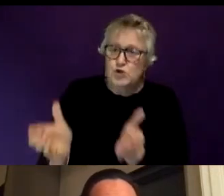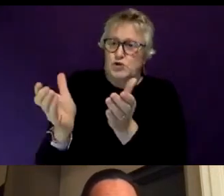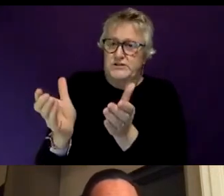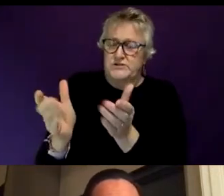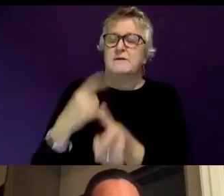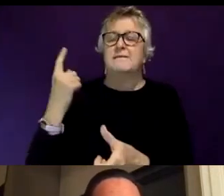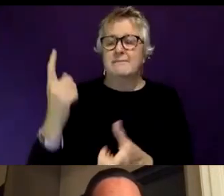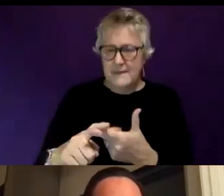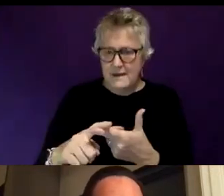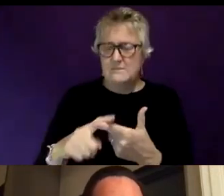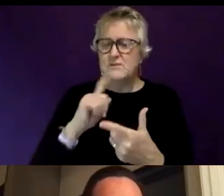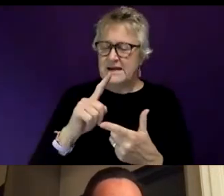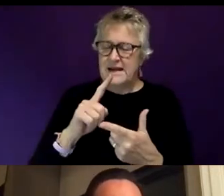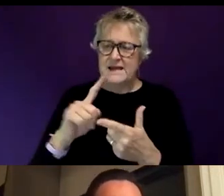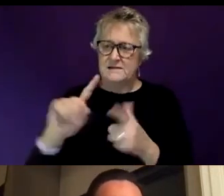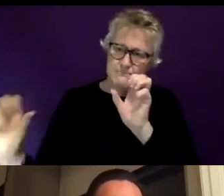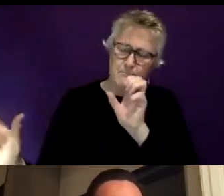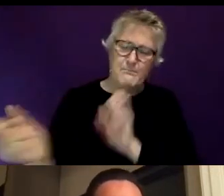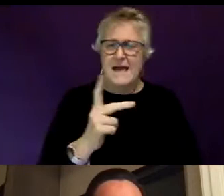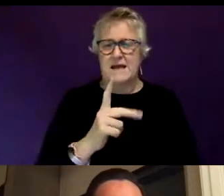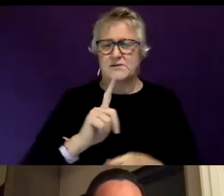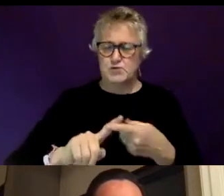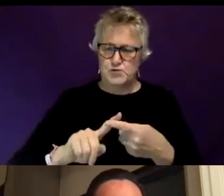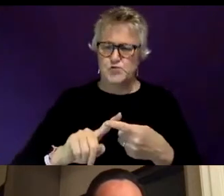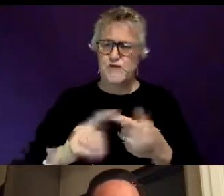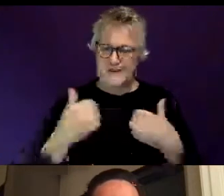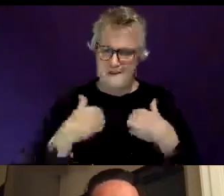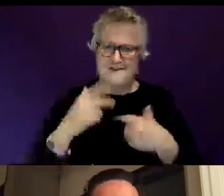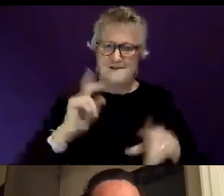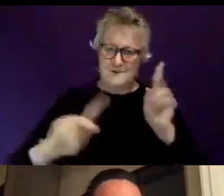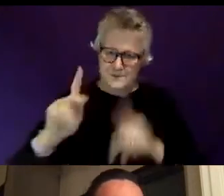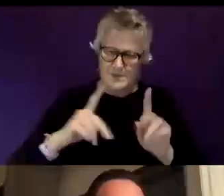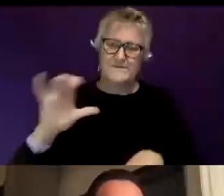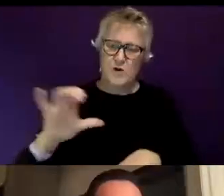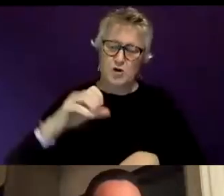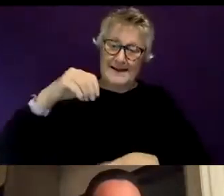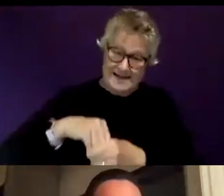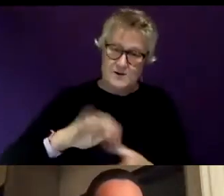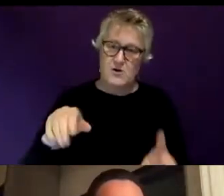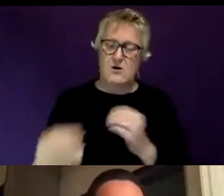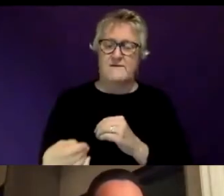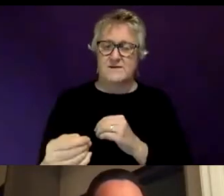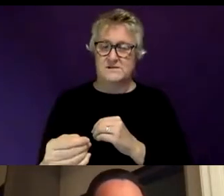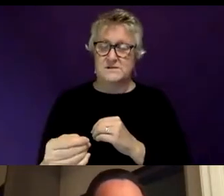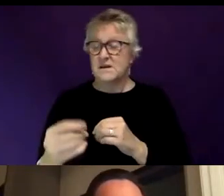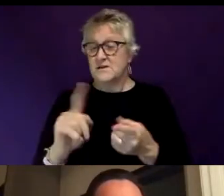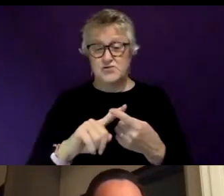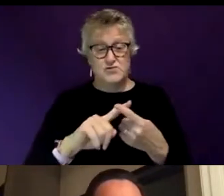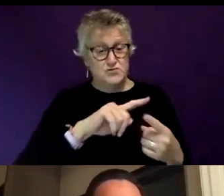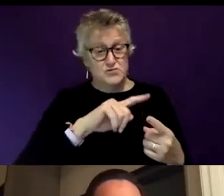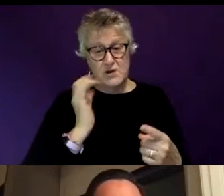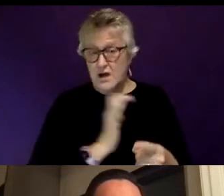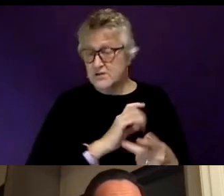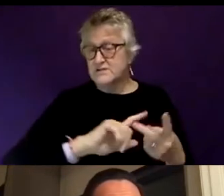we restore some level of representation in Sacramento, and then expand it to Congress, to mayor's offices, to other